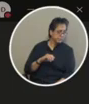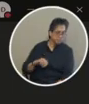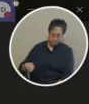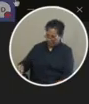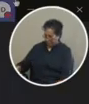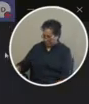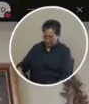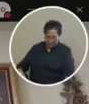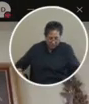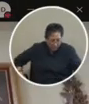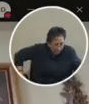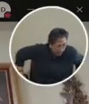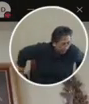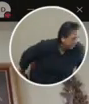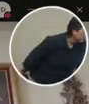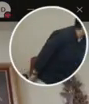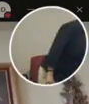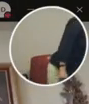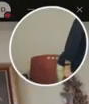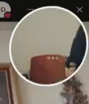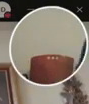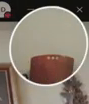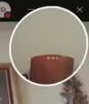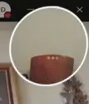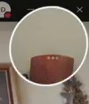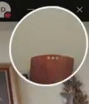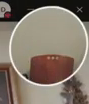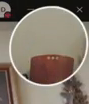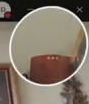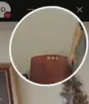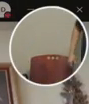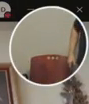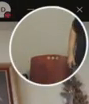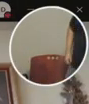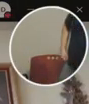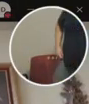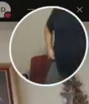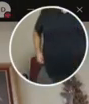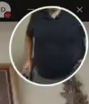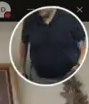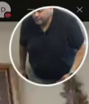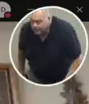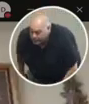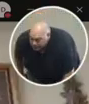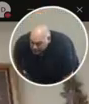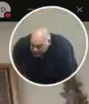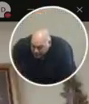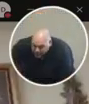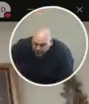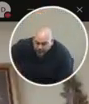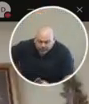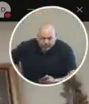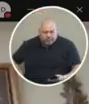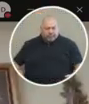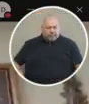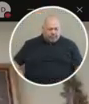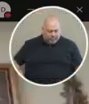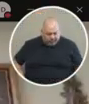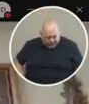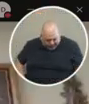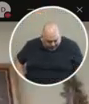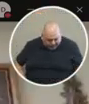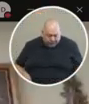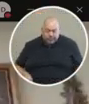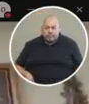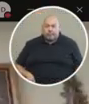Hi, thank you. Yes, so far a lot of questions have been answered, but this question is for Robert or comment. Is there